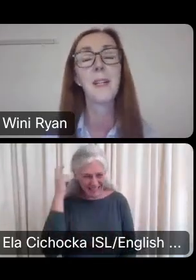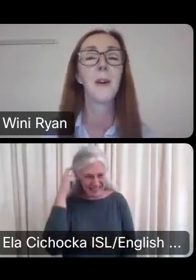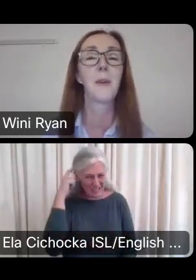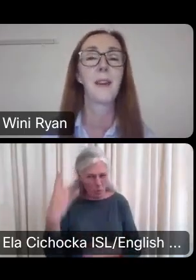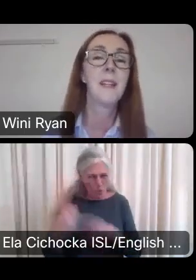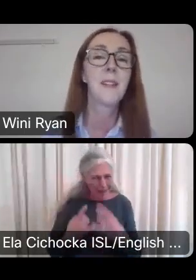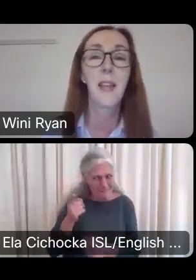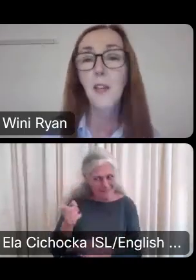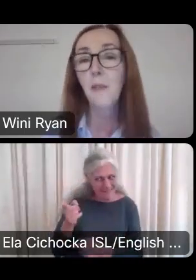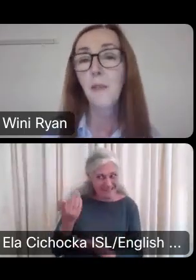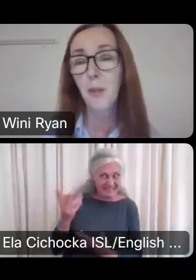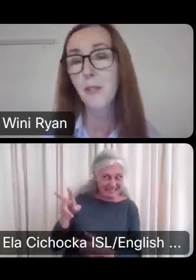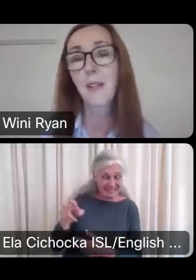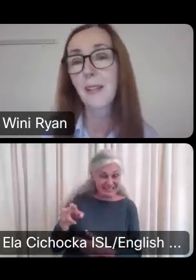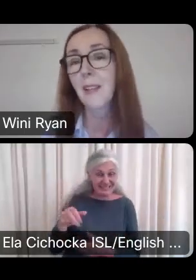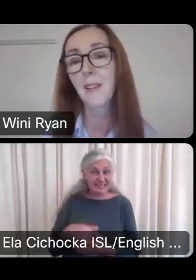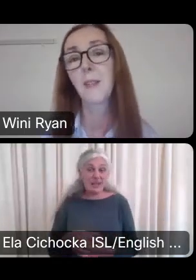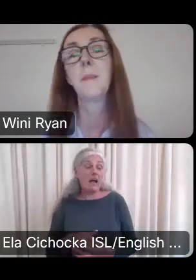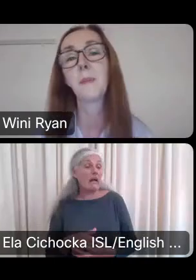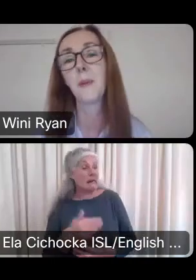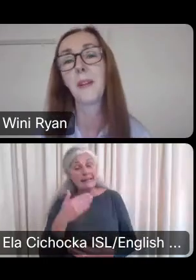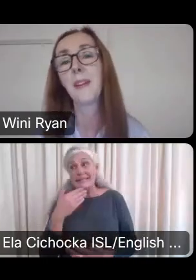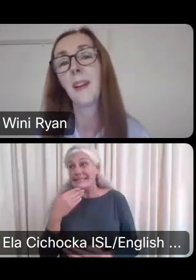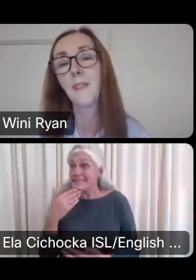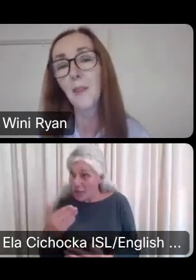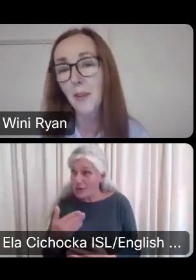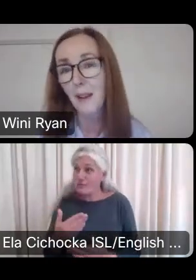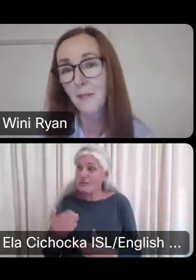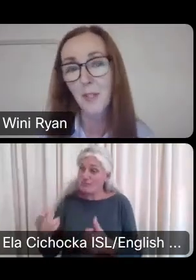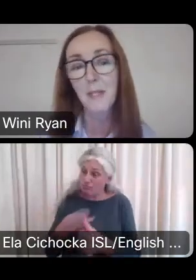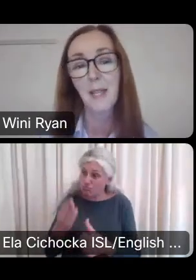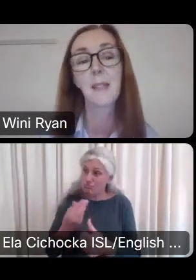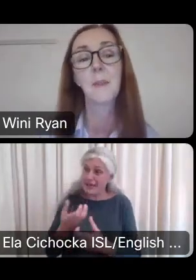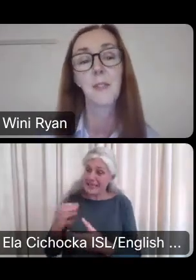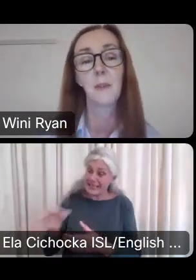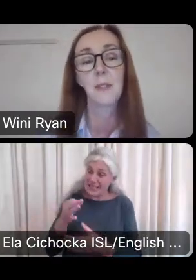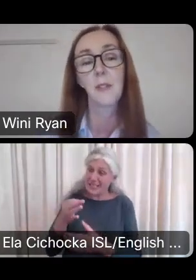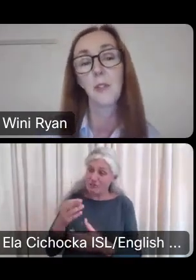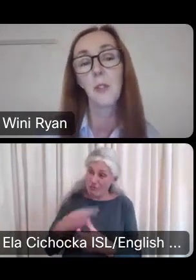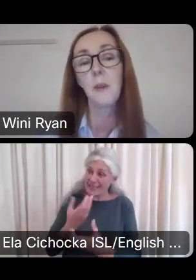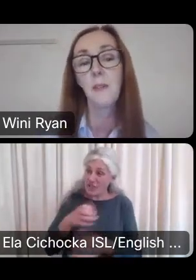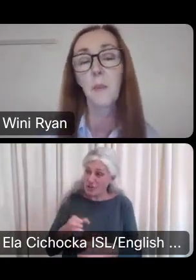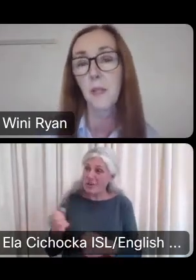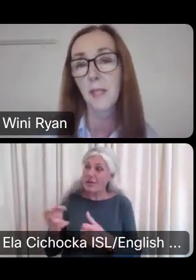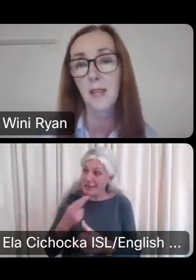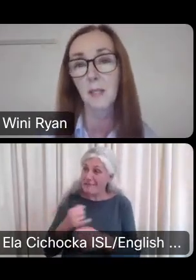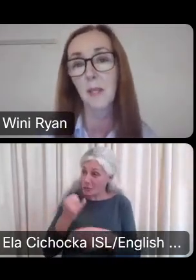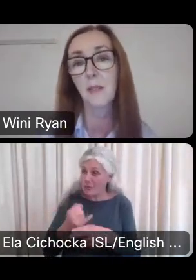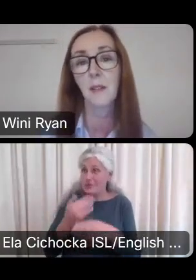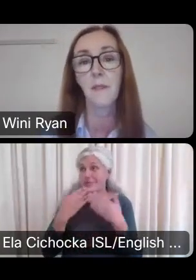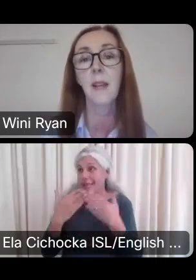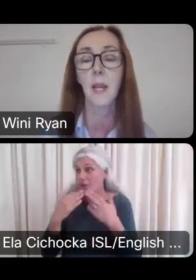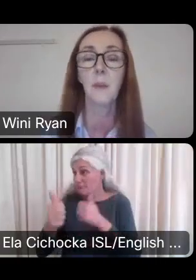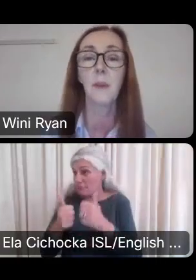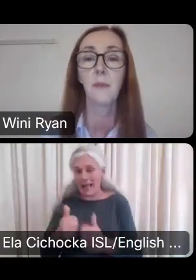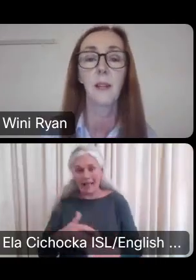oh, okay. Thank you very much for getting the kids up this morning and for looking after them and taking them to school. So do we feel appreciated? Because